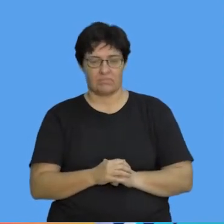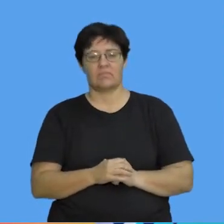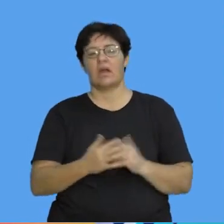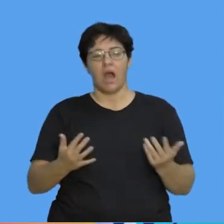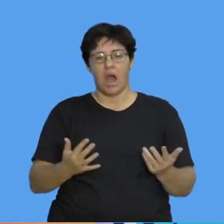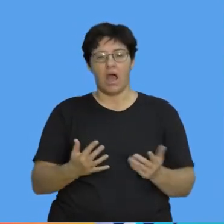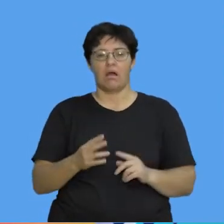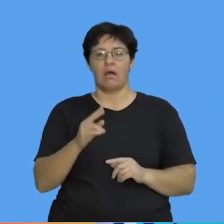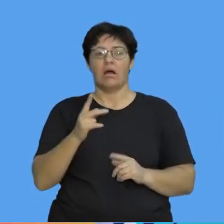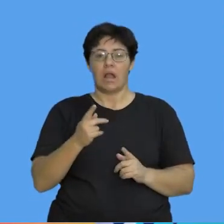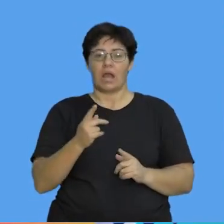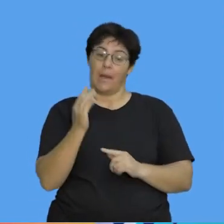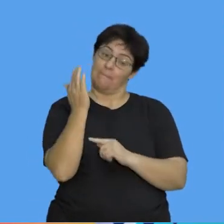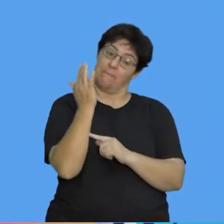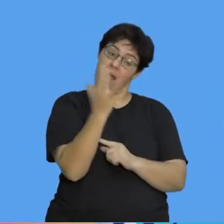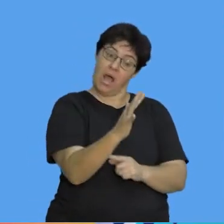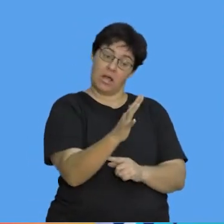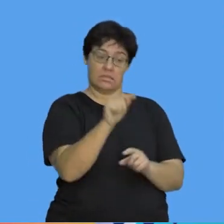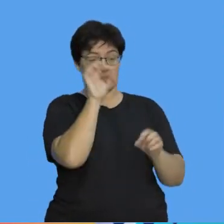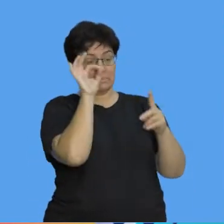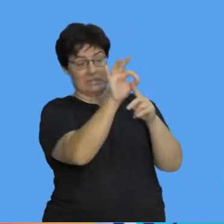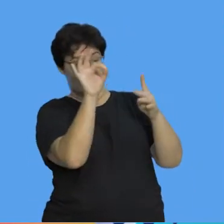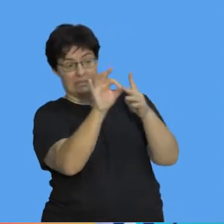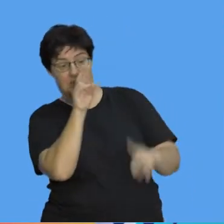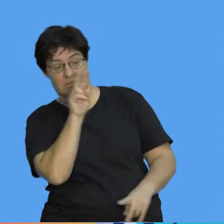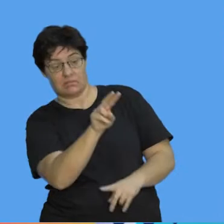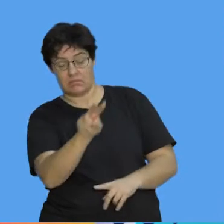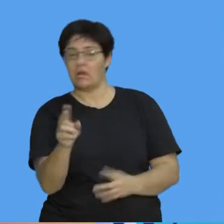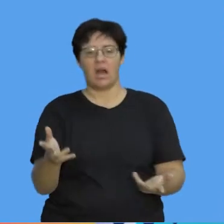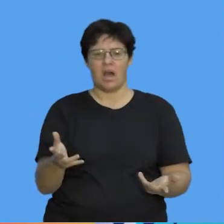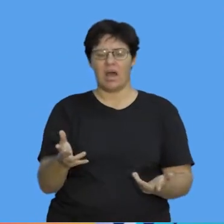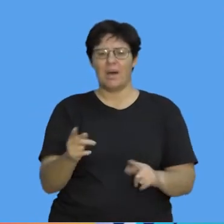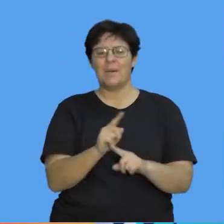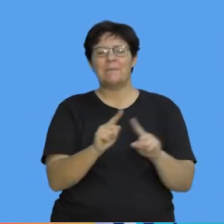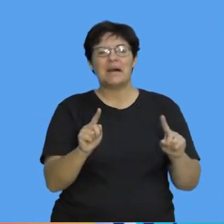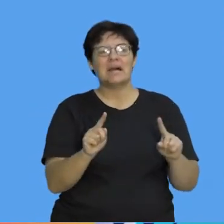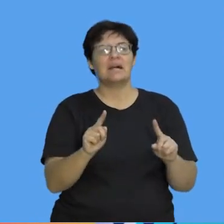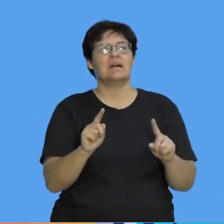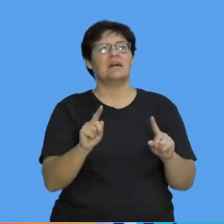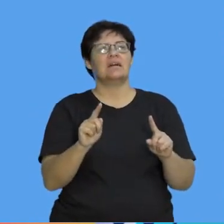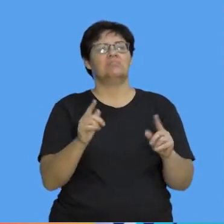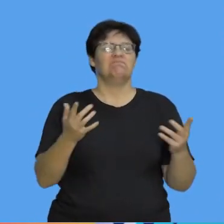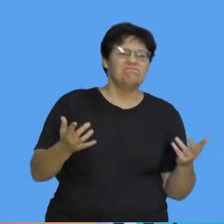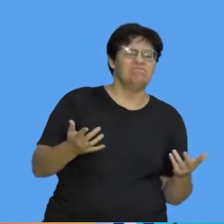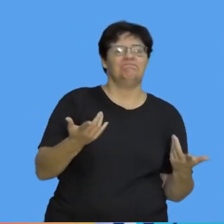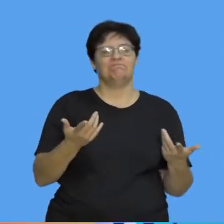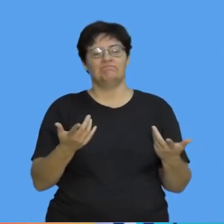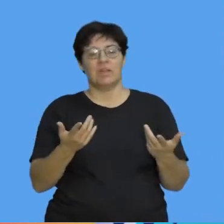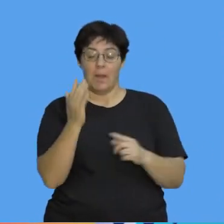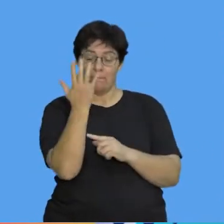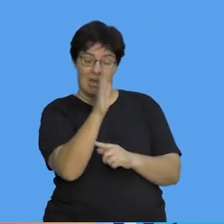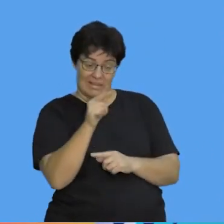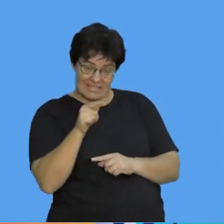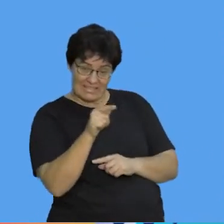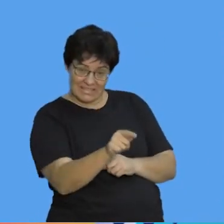look particularly at specific plants. Well, we are going to in a way, but what we're going to look at is how plants